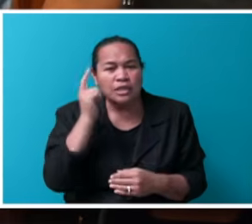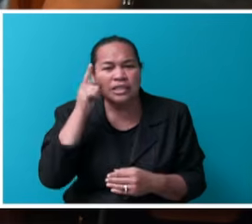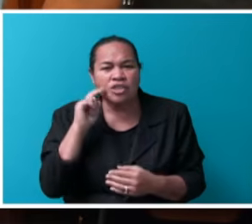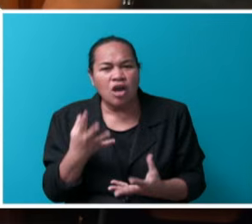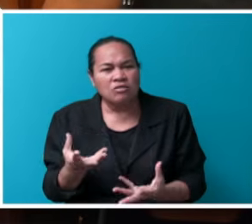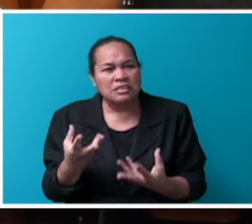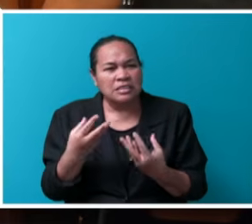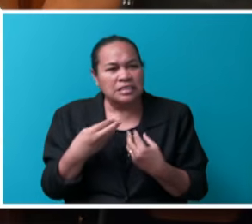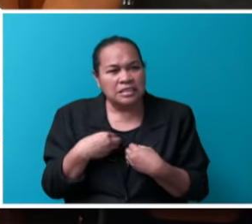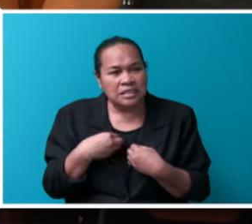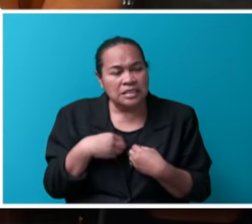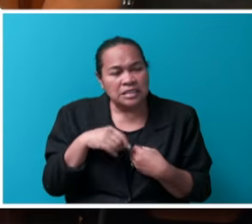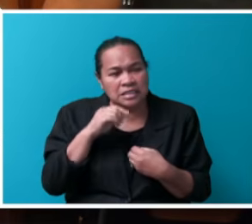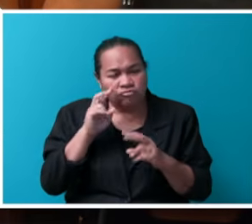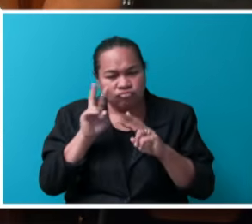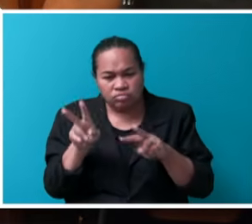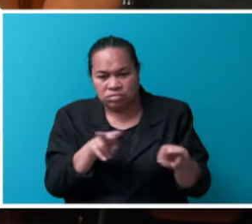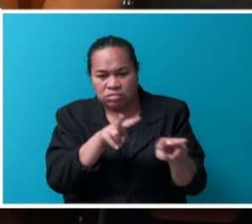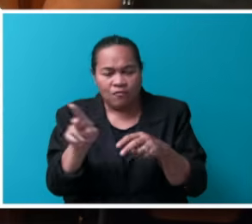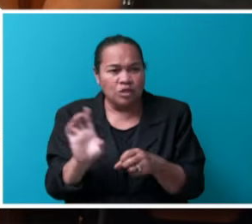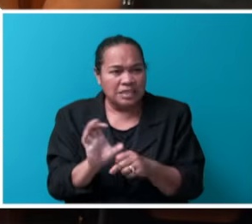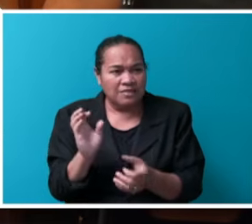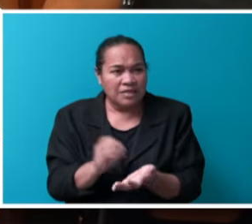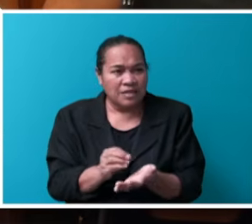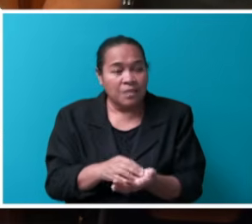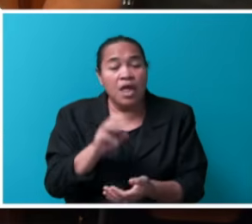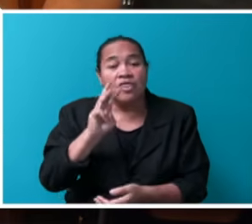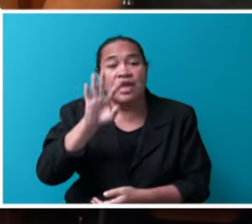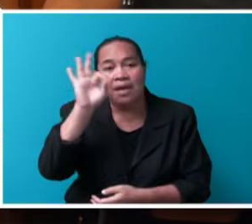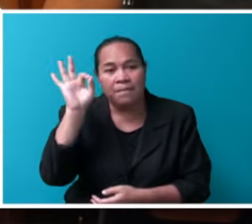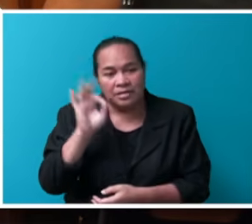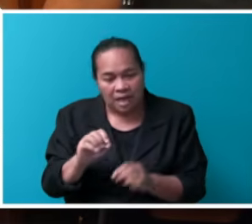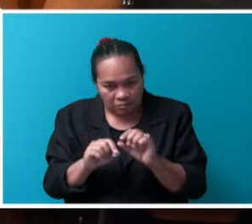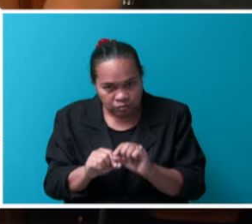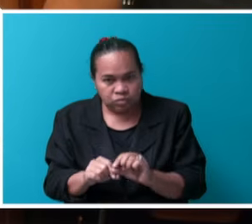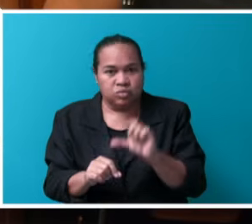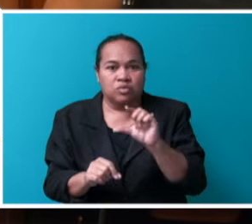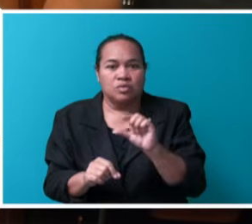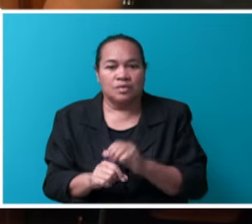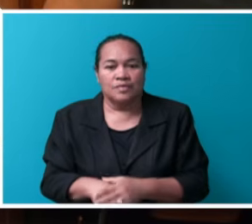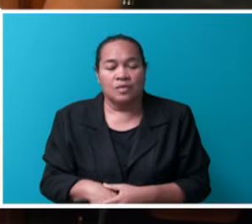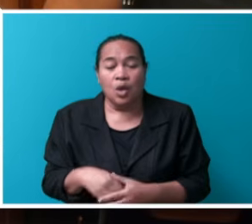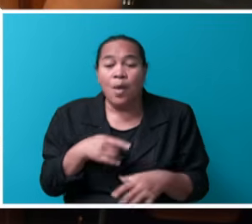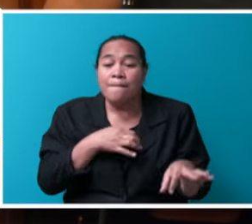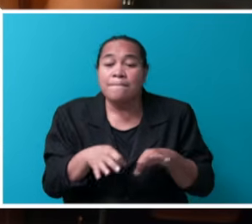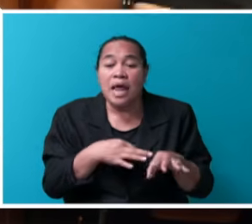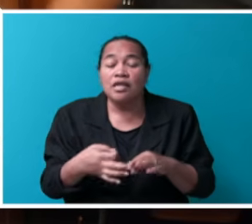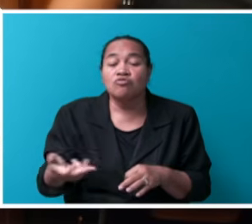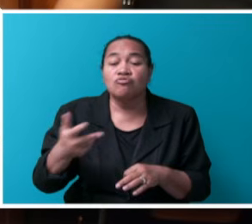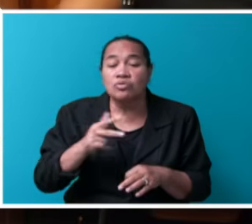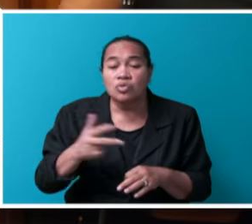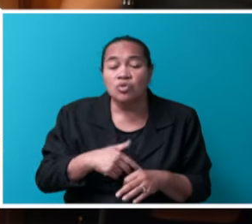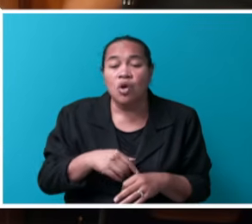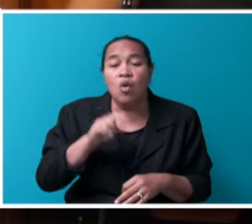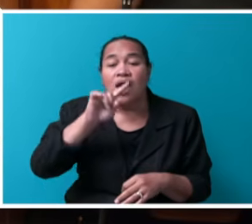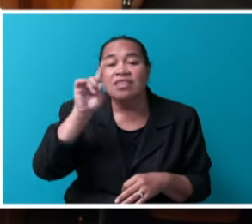We are increasing that further across the civil service by an additional 3% in this budget. We also plan to recruit